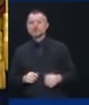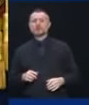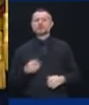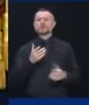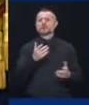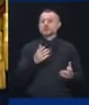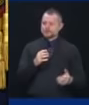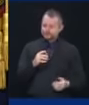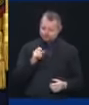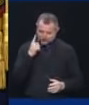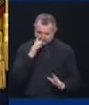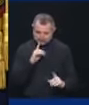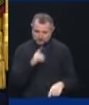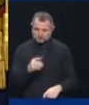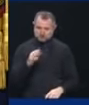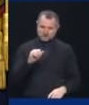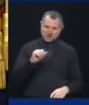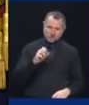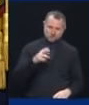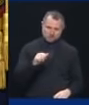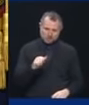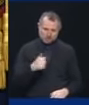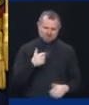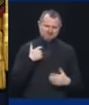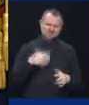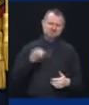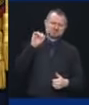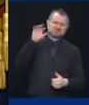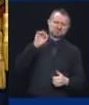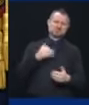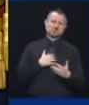through the list of priorities. The budget always has